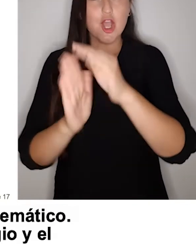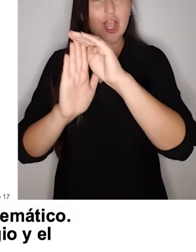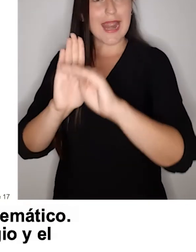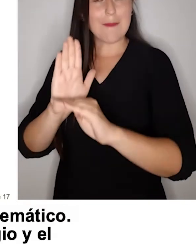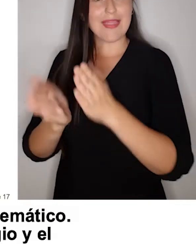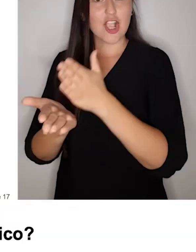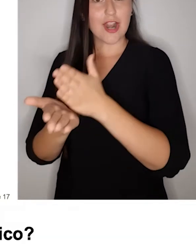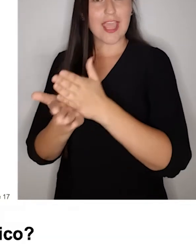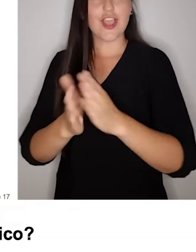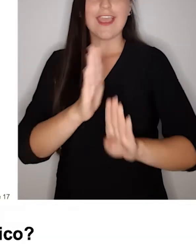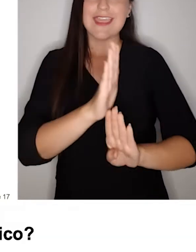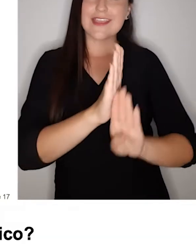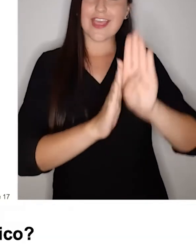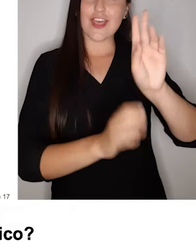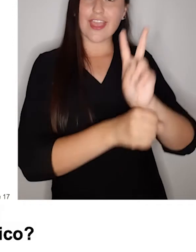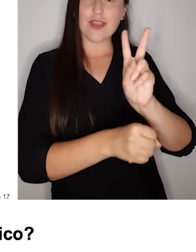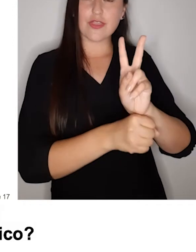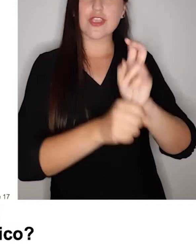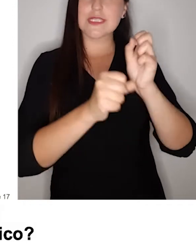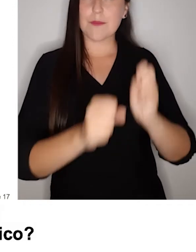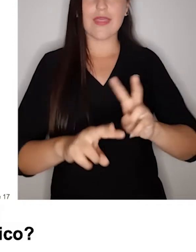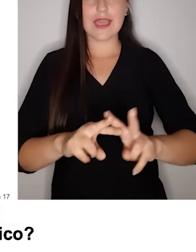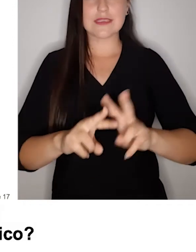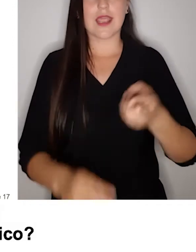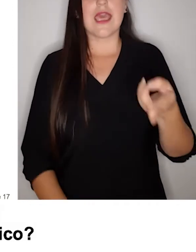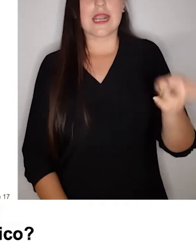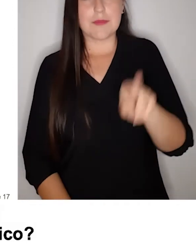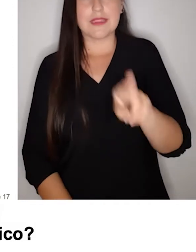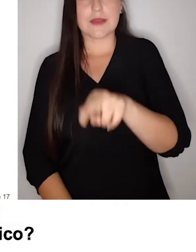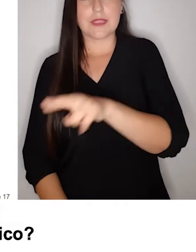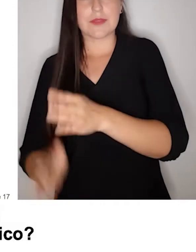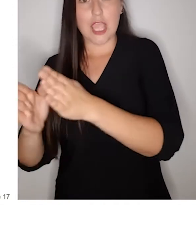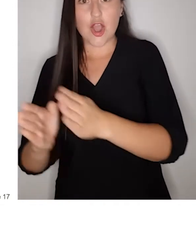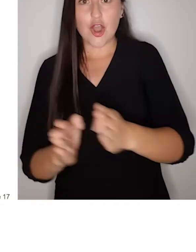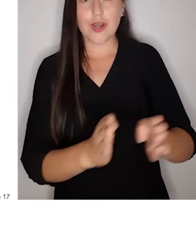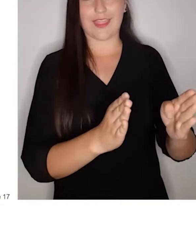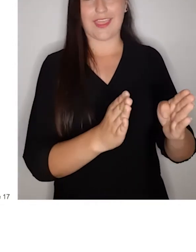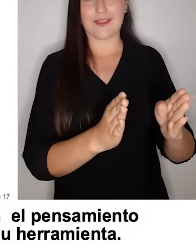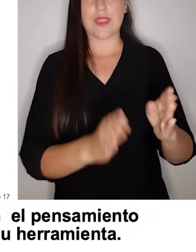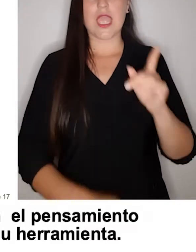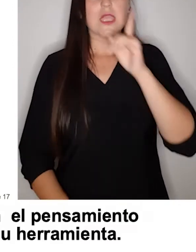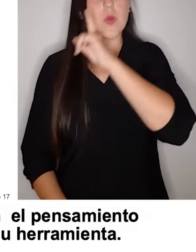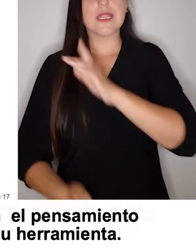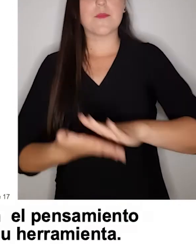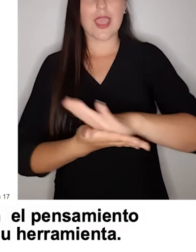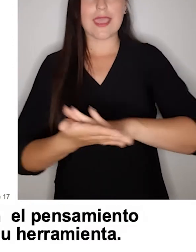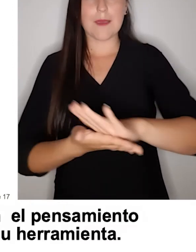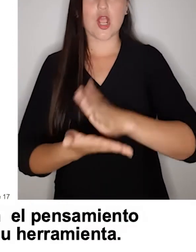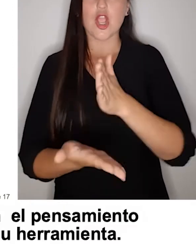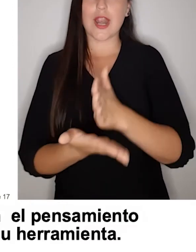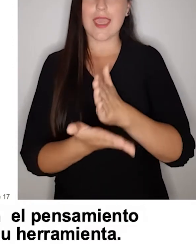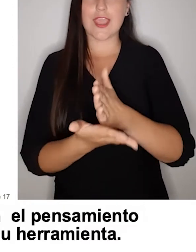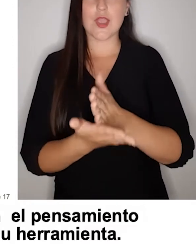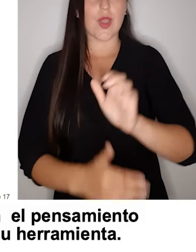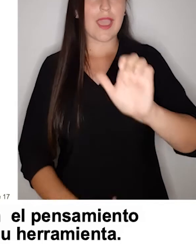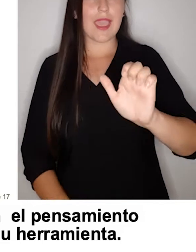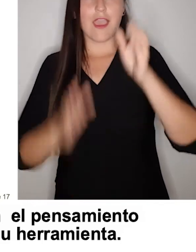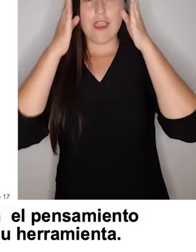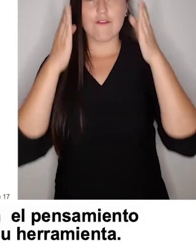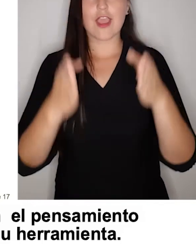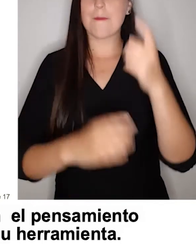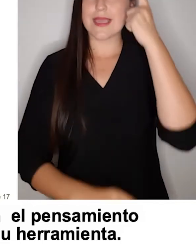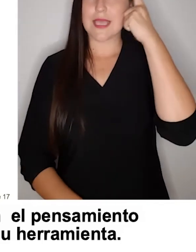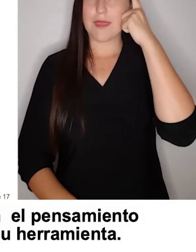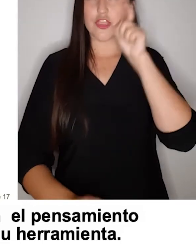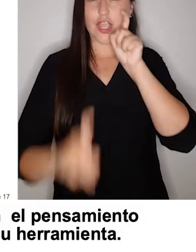school plans and professional development of teachers become more systematic? And final example is School E, where they